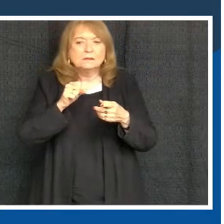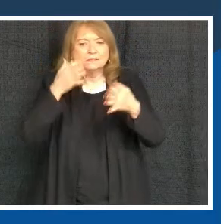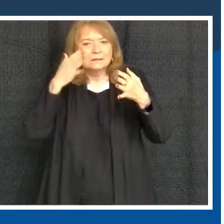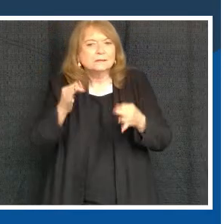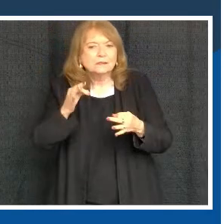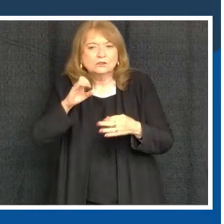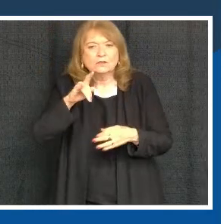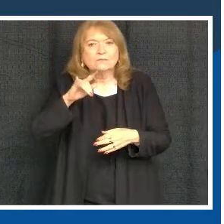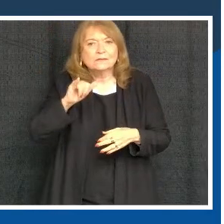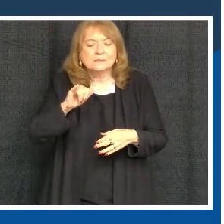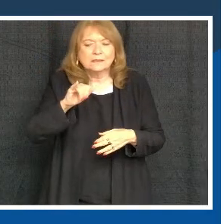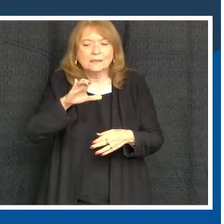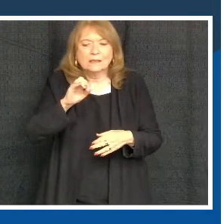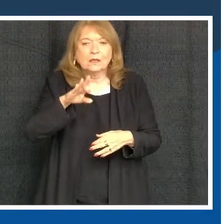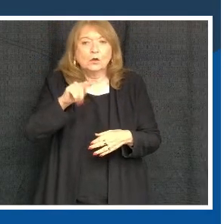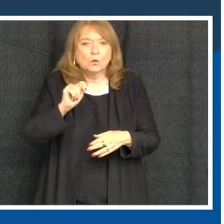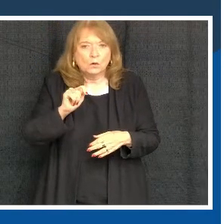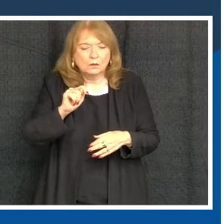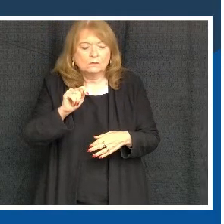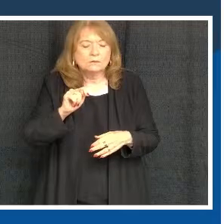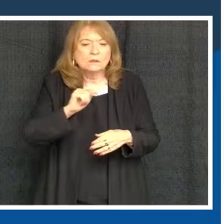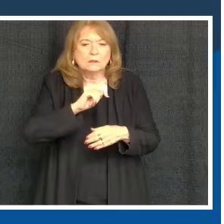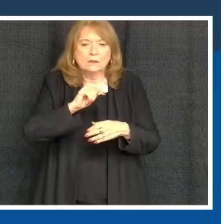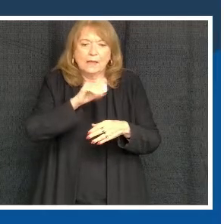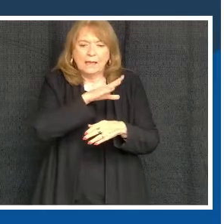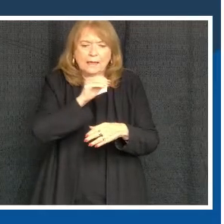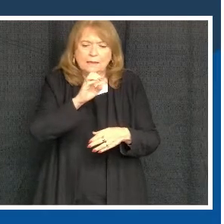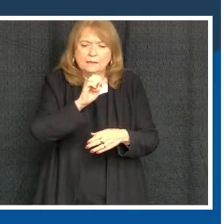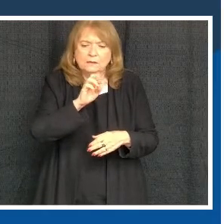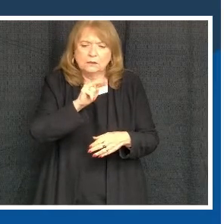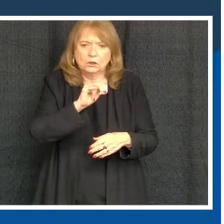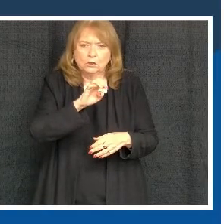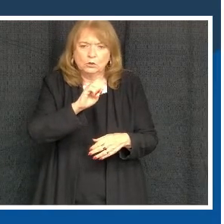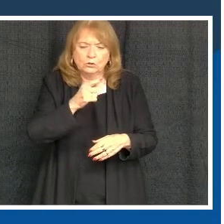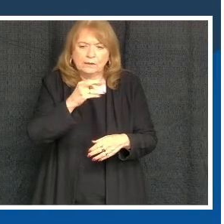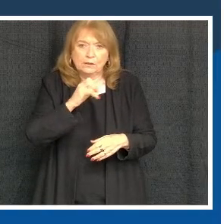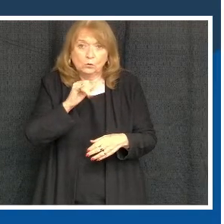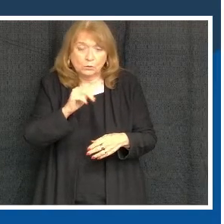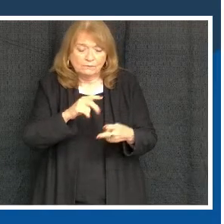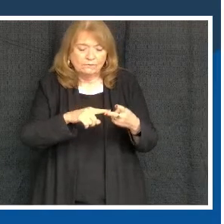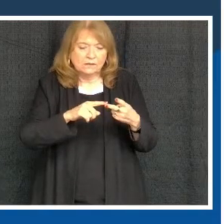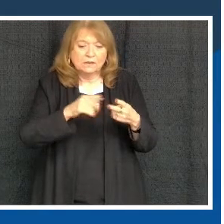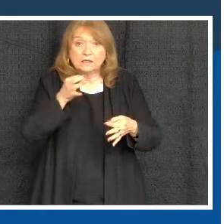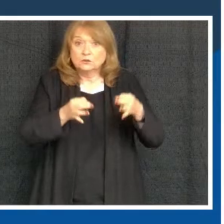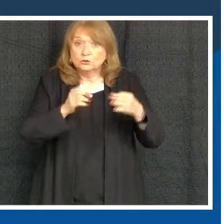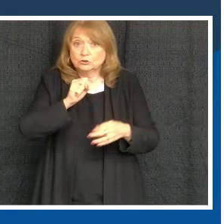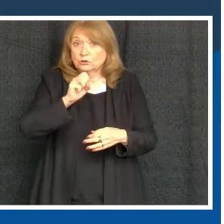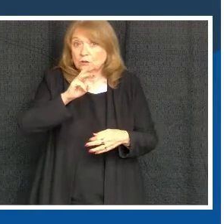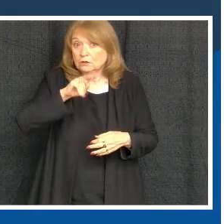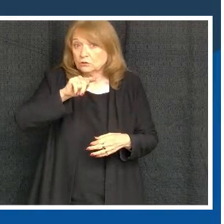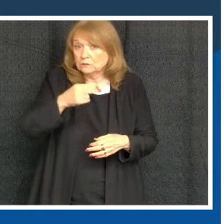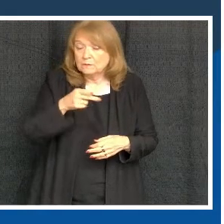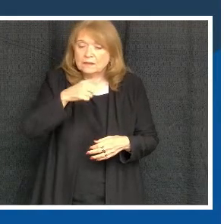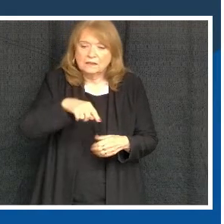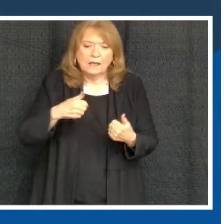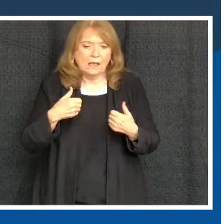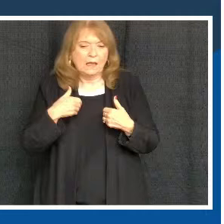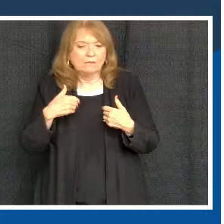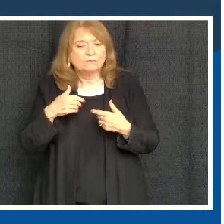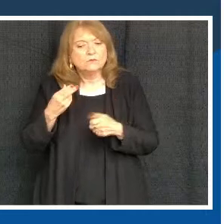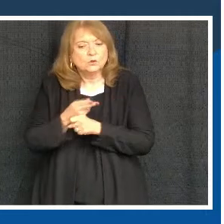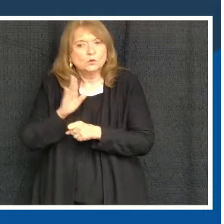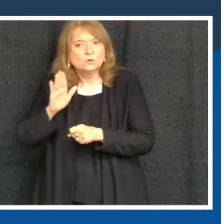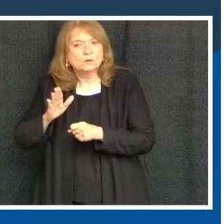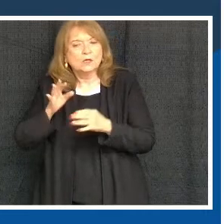and Ernie Griffin, and we've all been working with him as well as Judge Smith. And sometimes the judge will have discretion over, is that a per